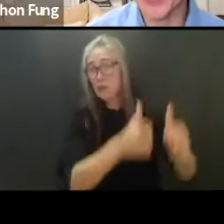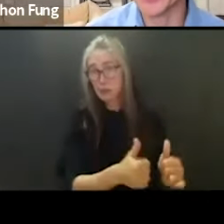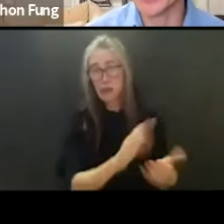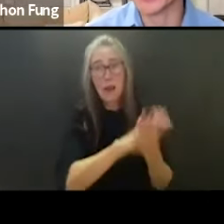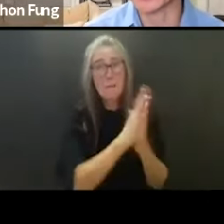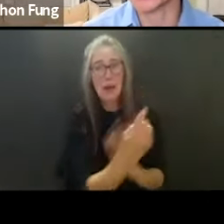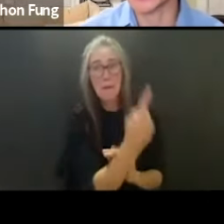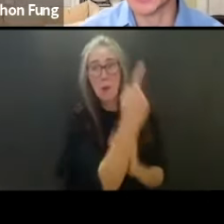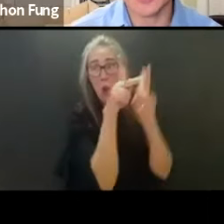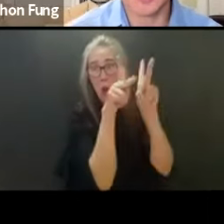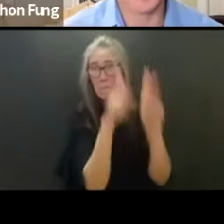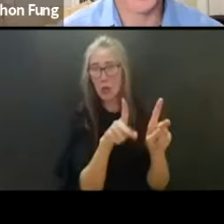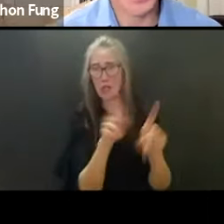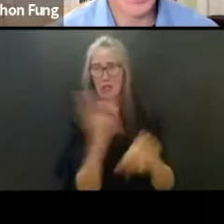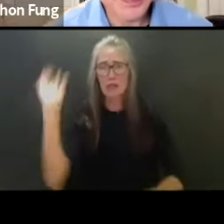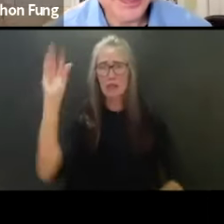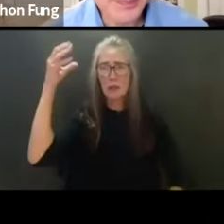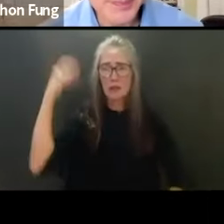in the United States.